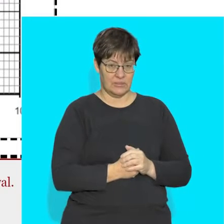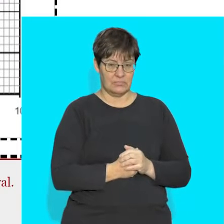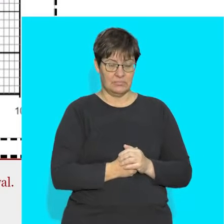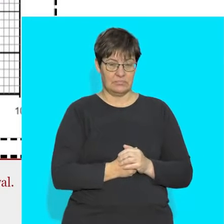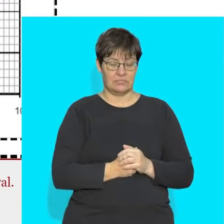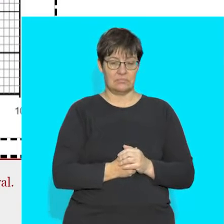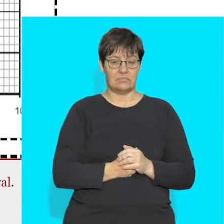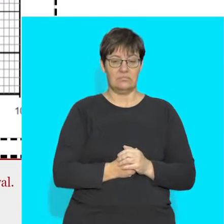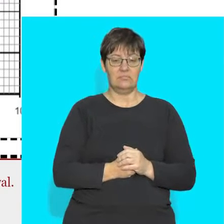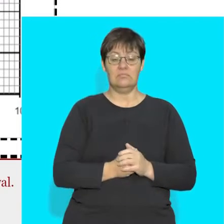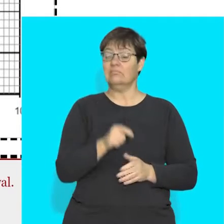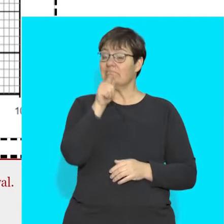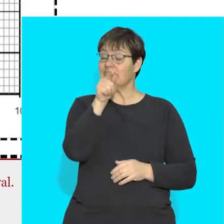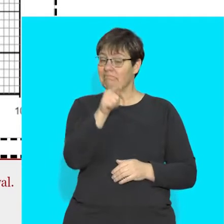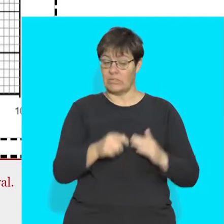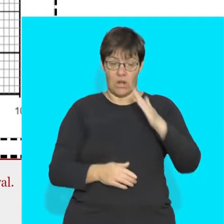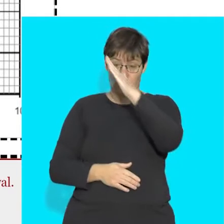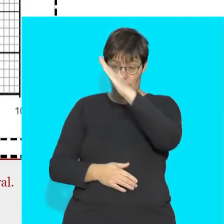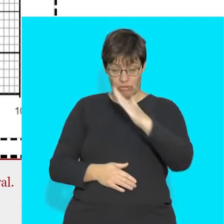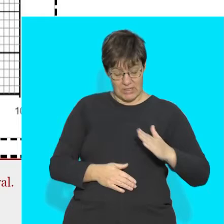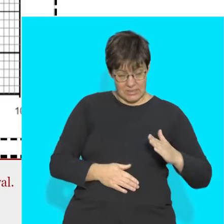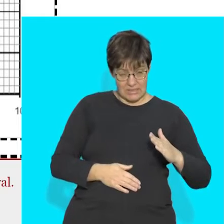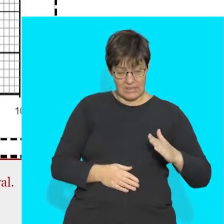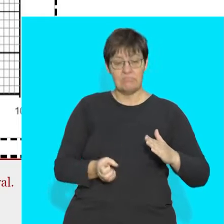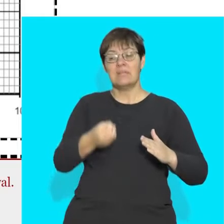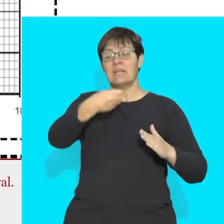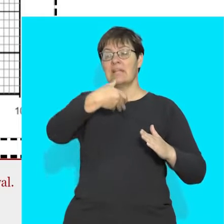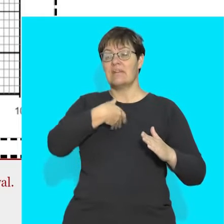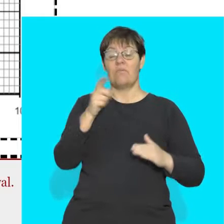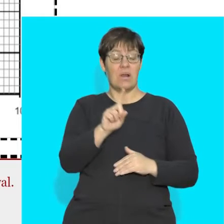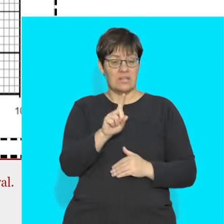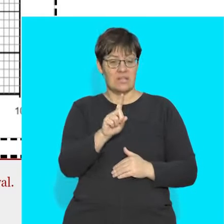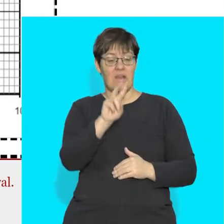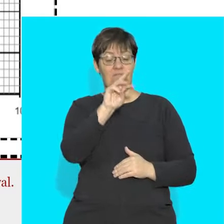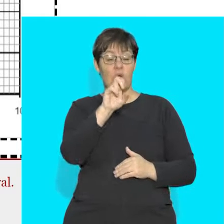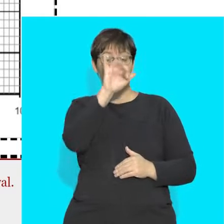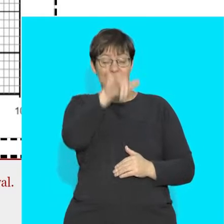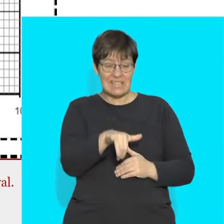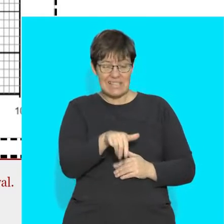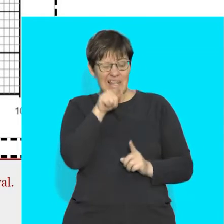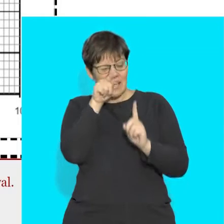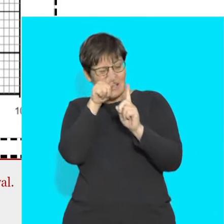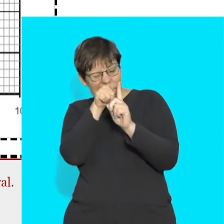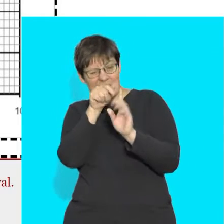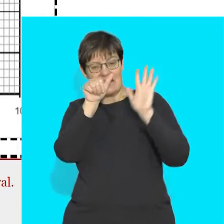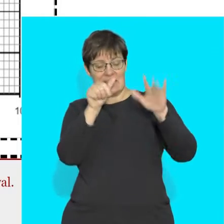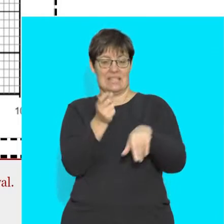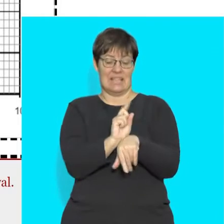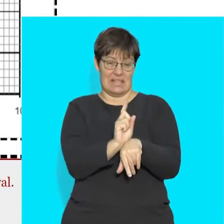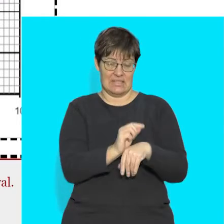straight line. That gradient gives me the velocity at 6